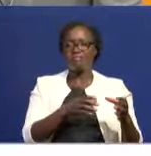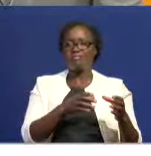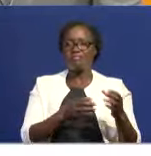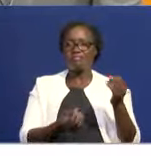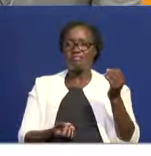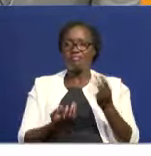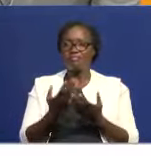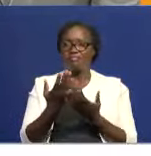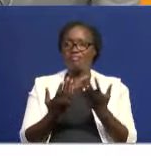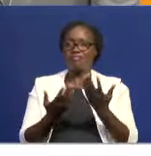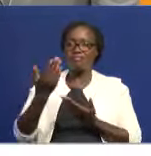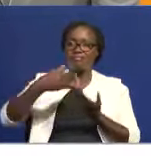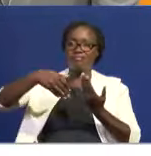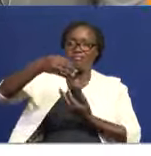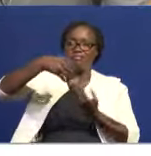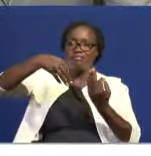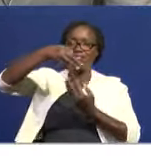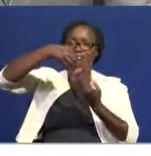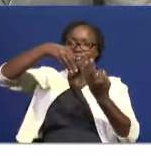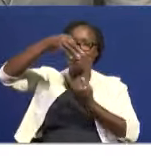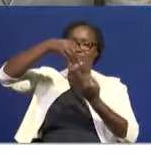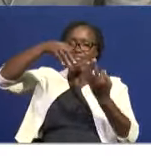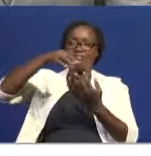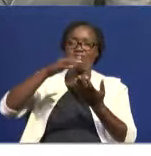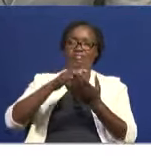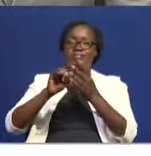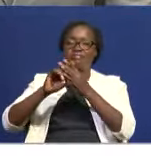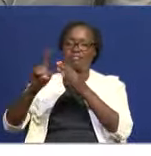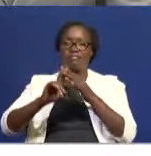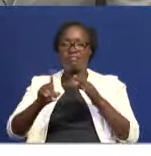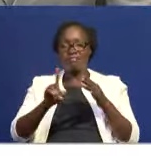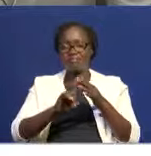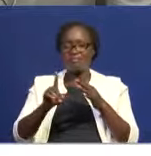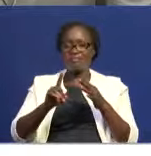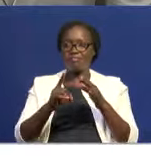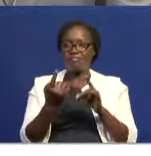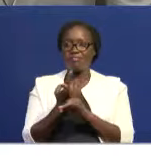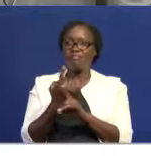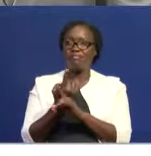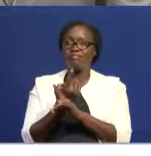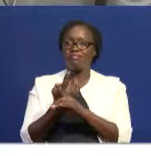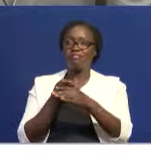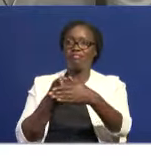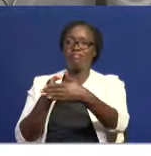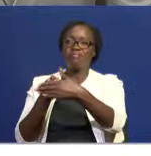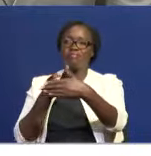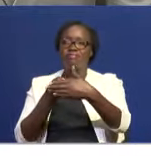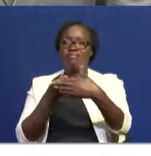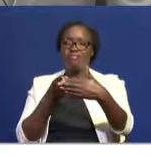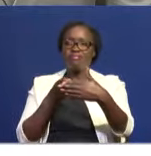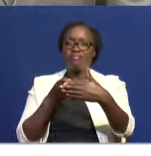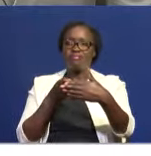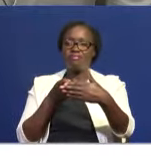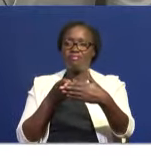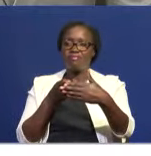a bonfire, and some are escaping through various corners through this particular